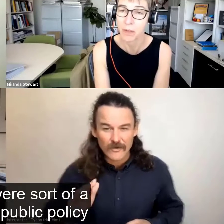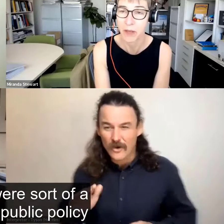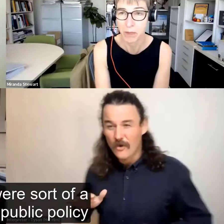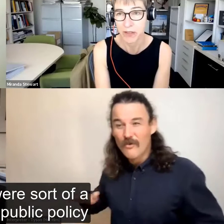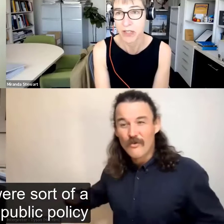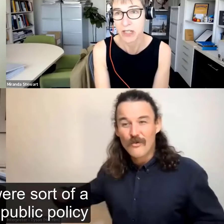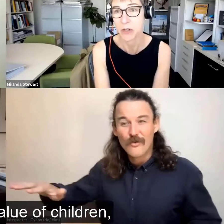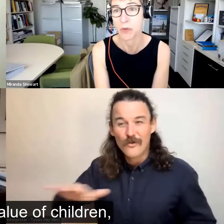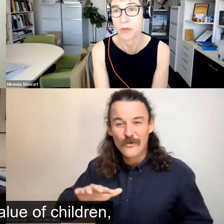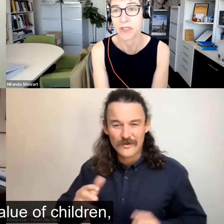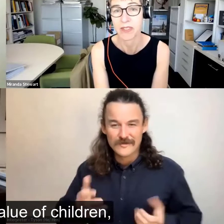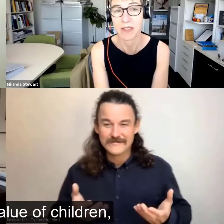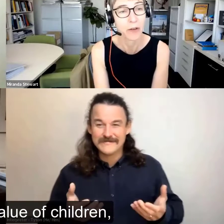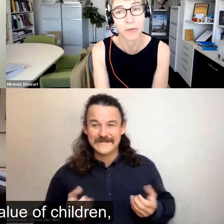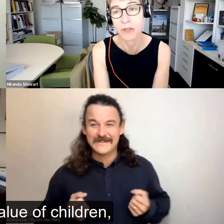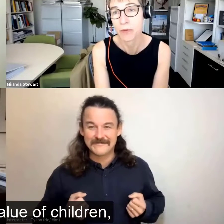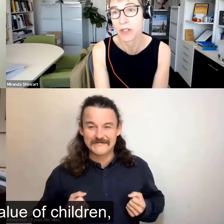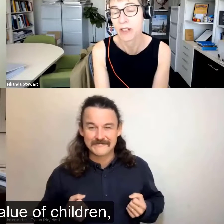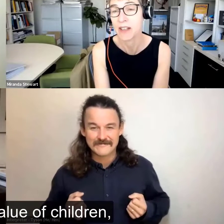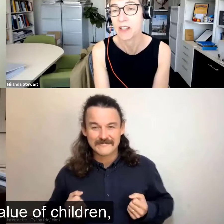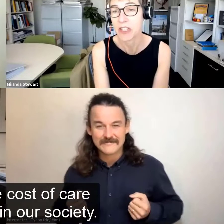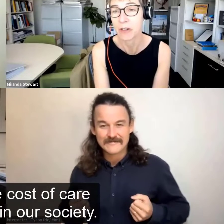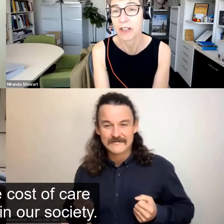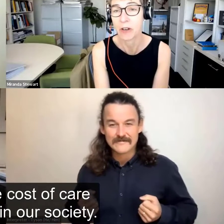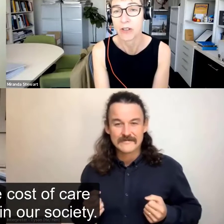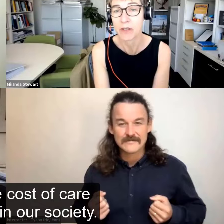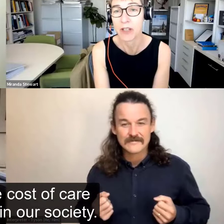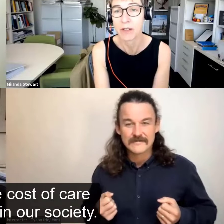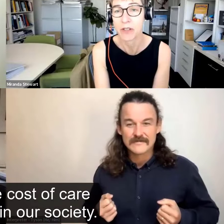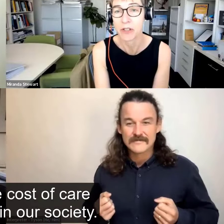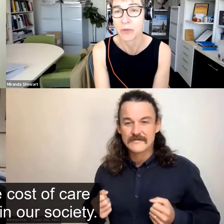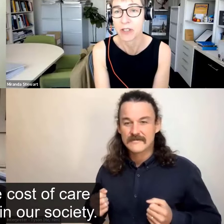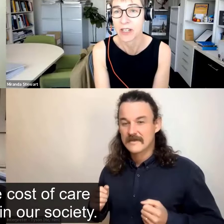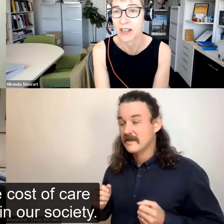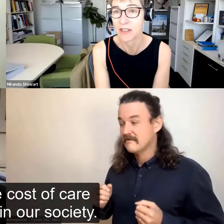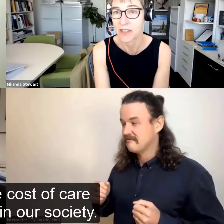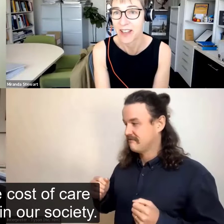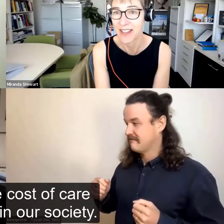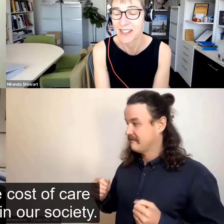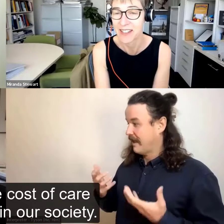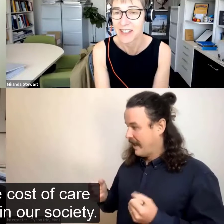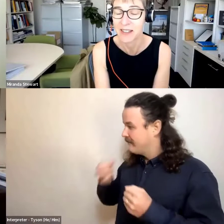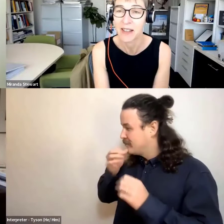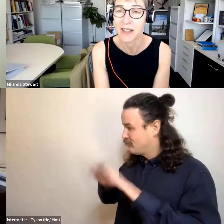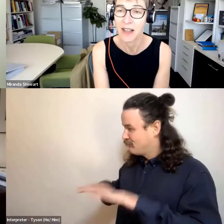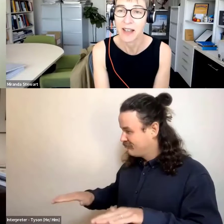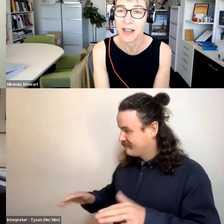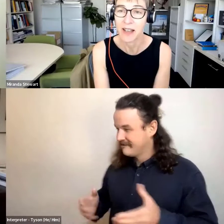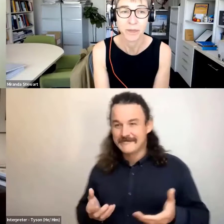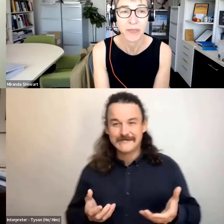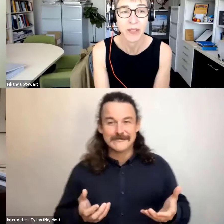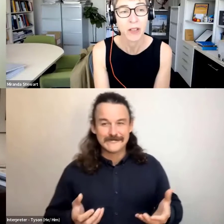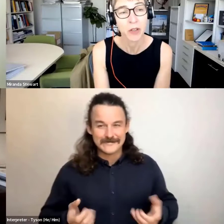gesture of public policy towards the value of children, sharing the cost of care for children in our society.